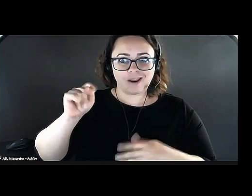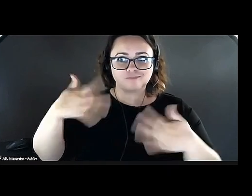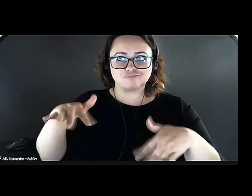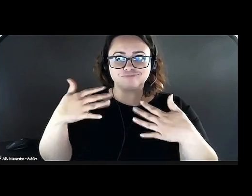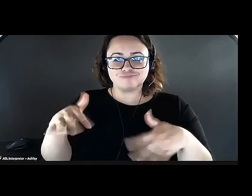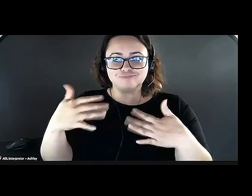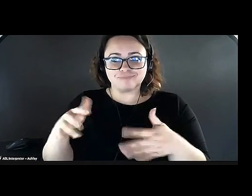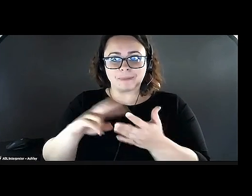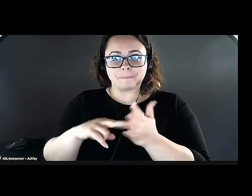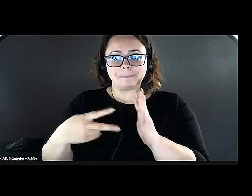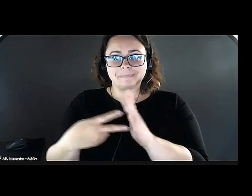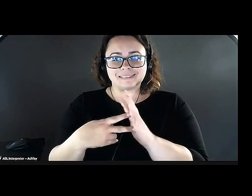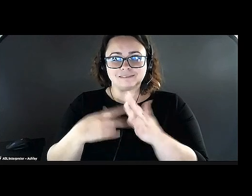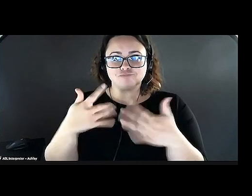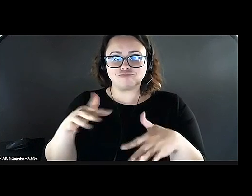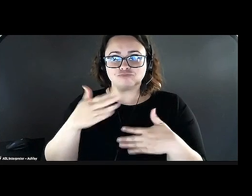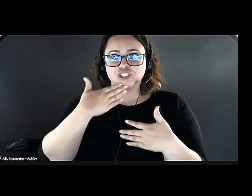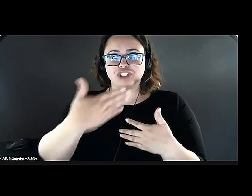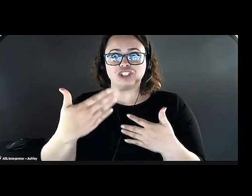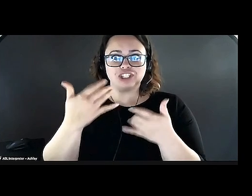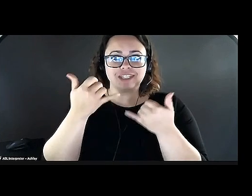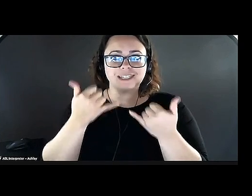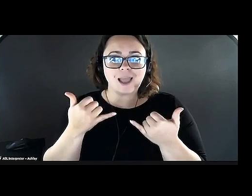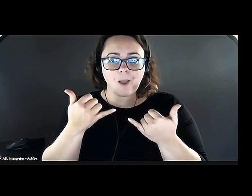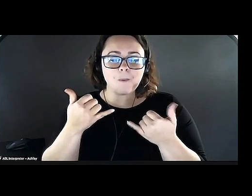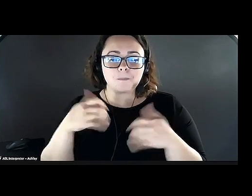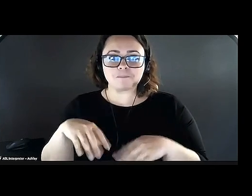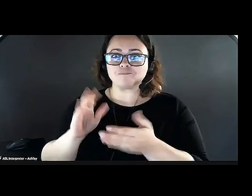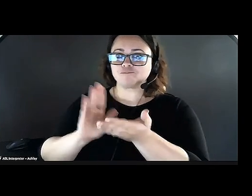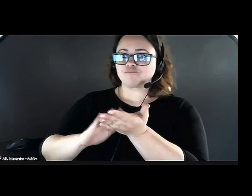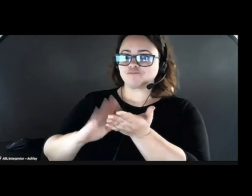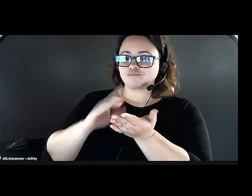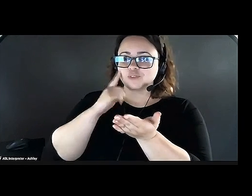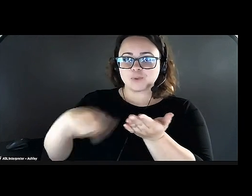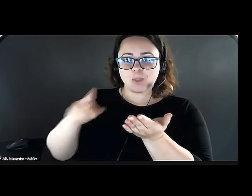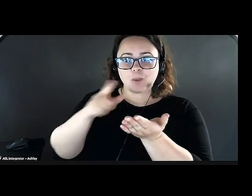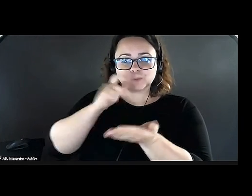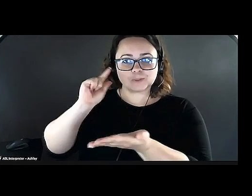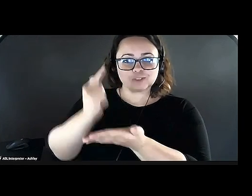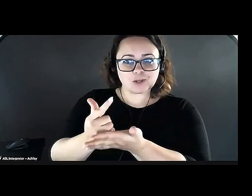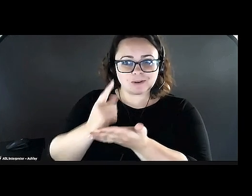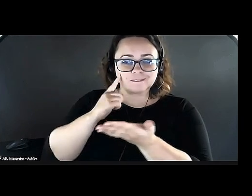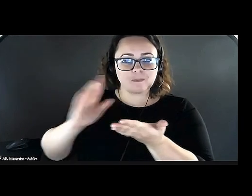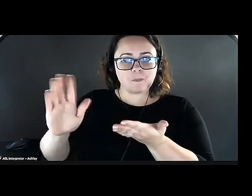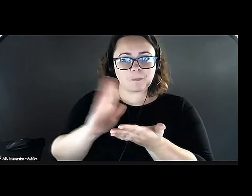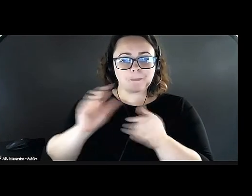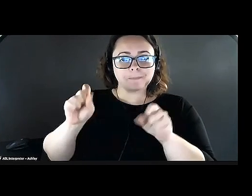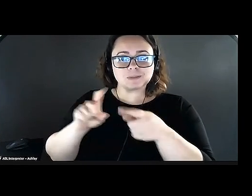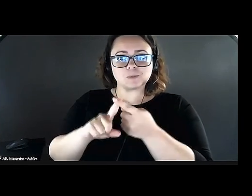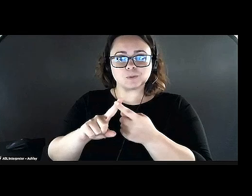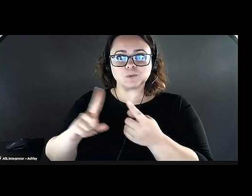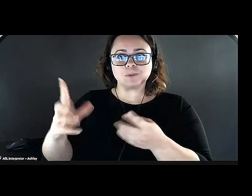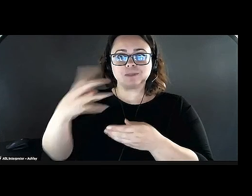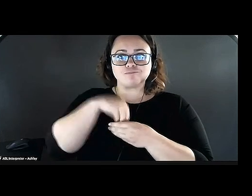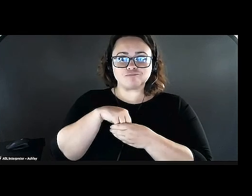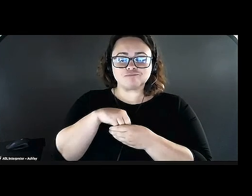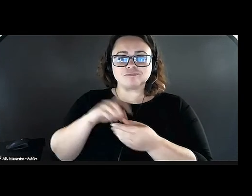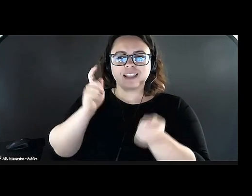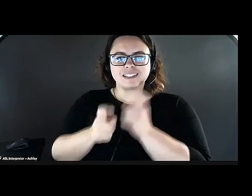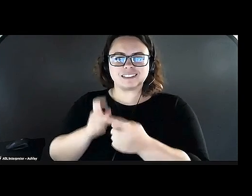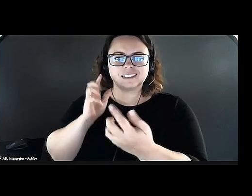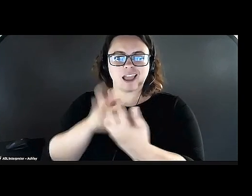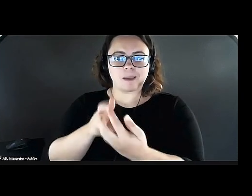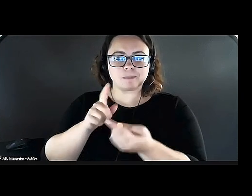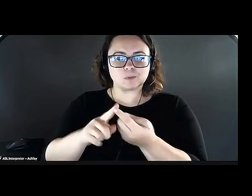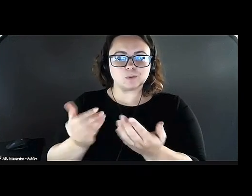sign of the times we're living in right now. So kudos to the graduates for your ability to embrace and adapt to this new direction